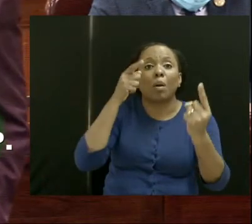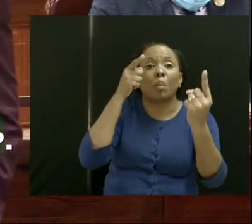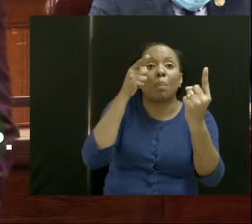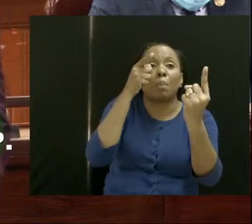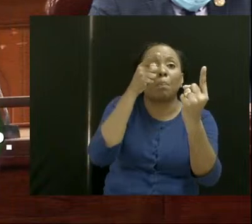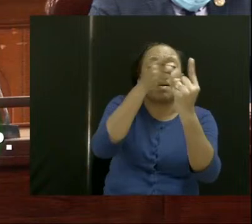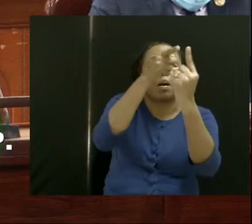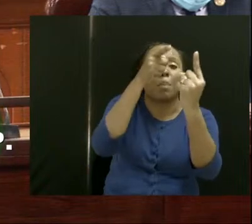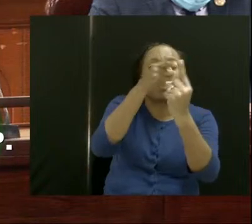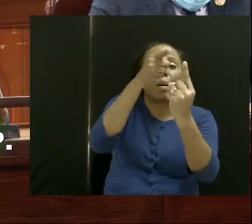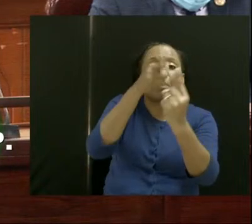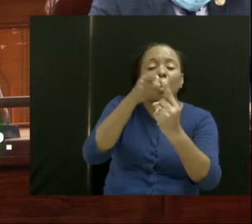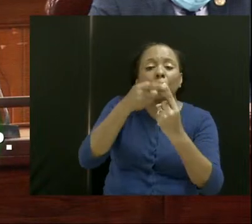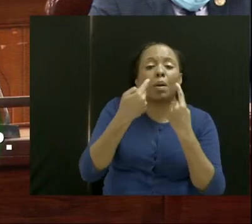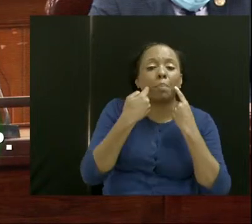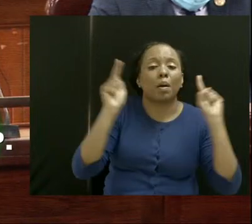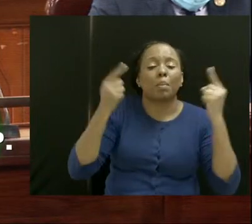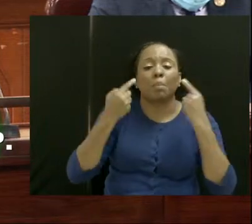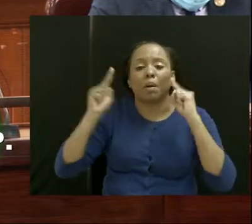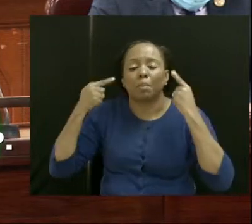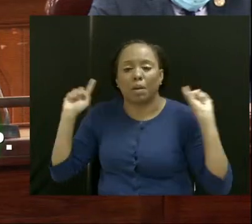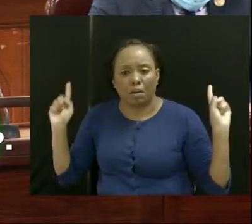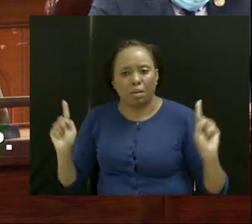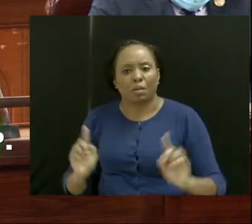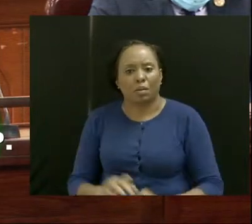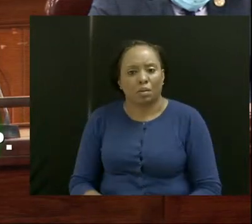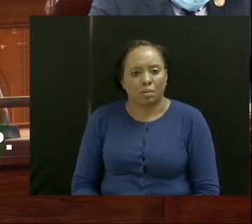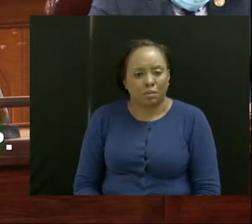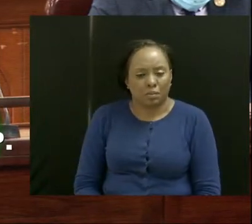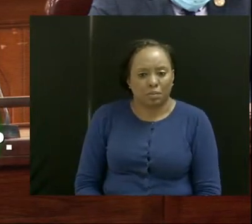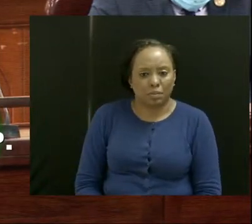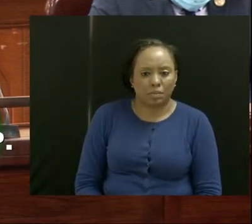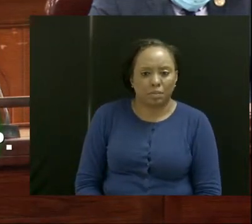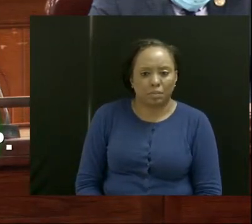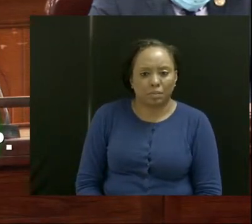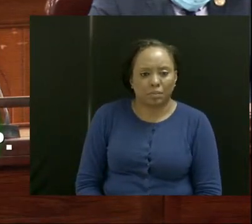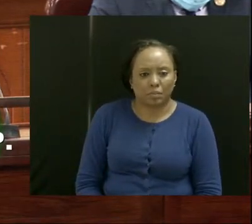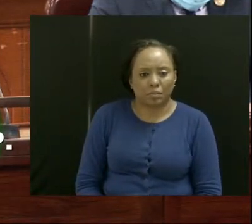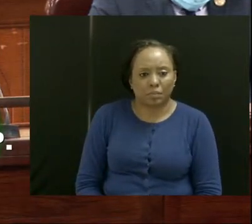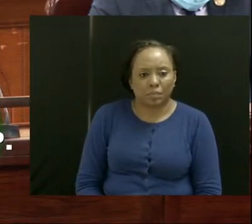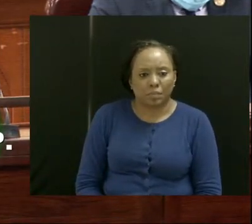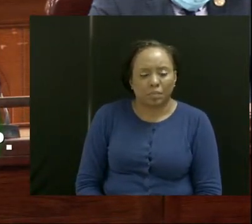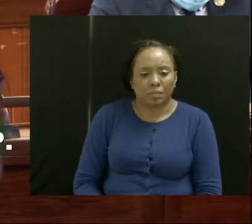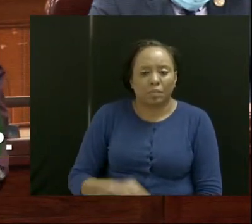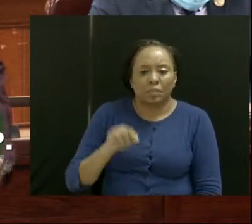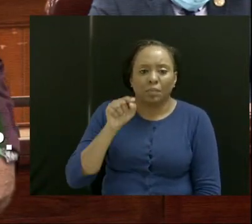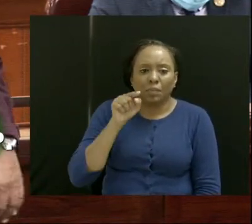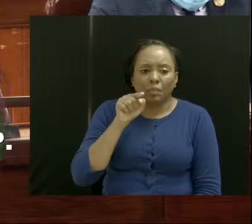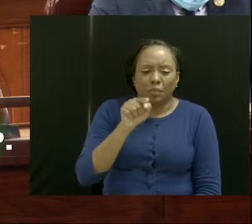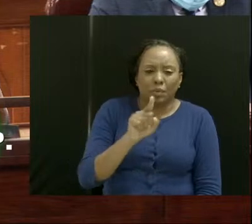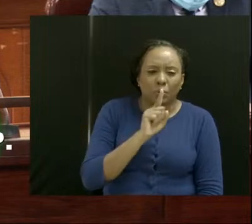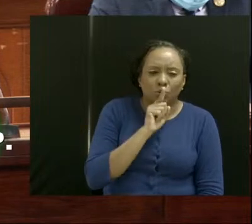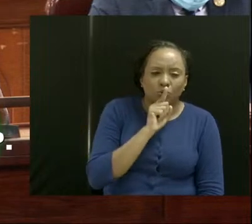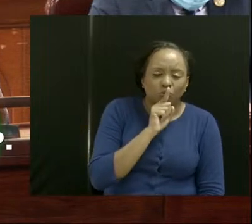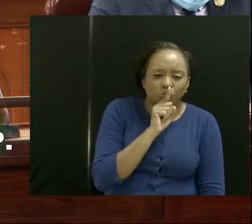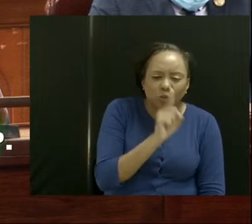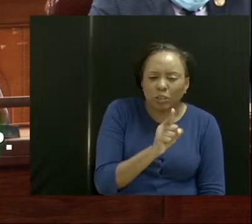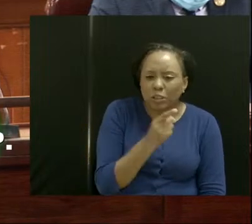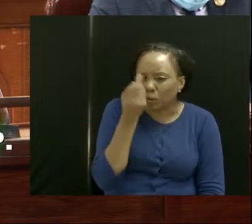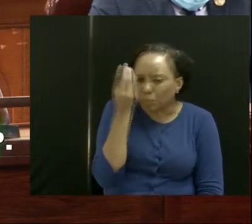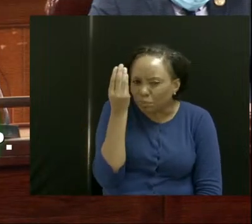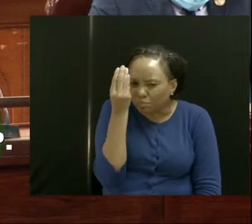immediate spending, have you taken cognizance of